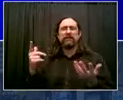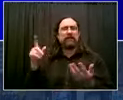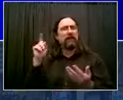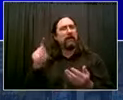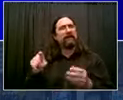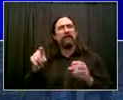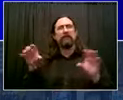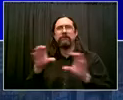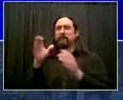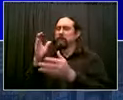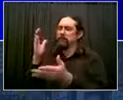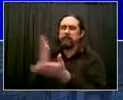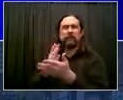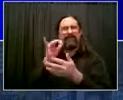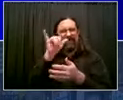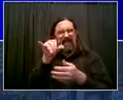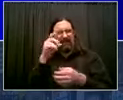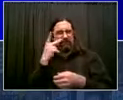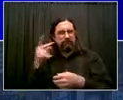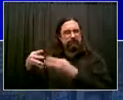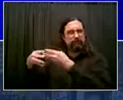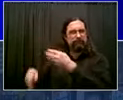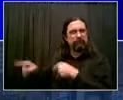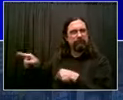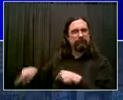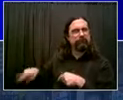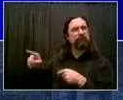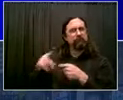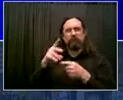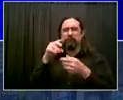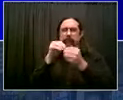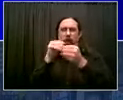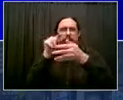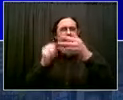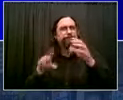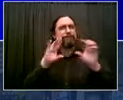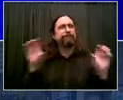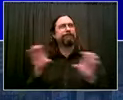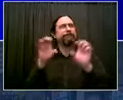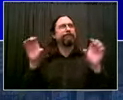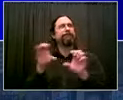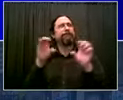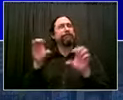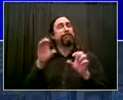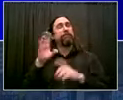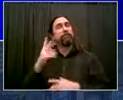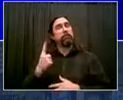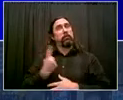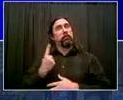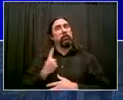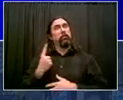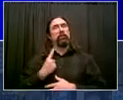an impact. But we cannot do it alone. The situation that we're seeing now